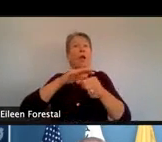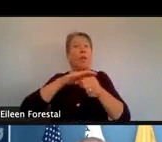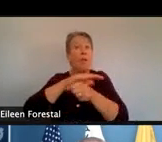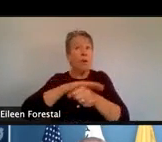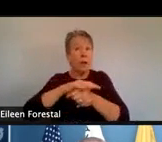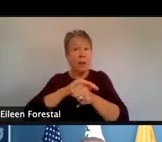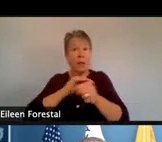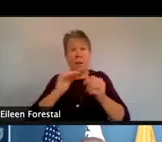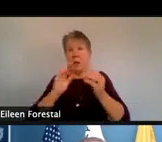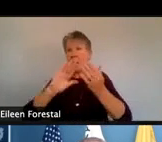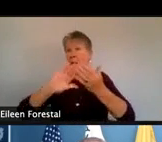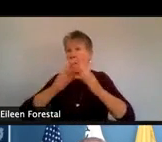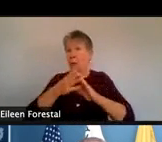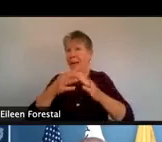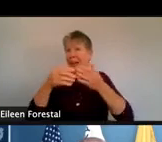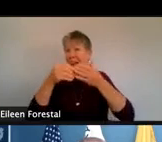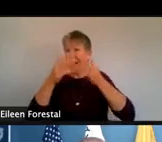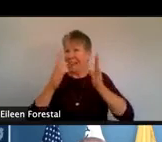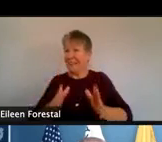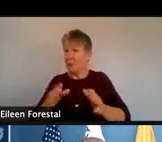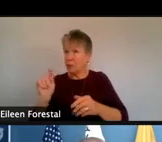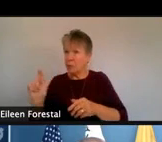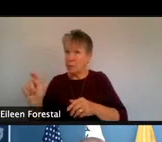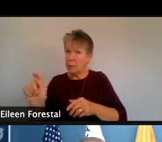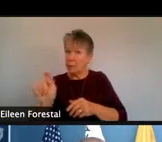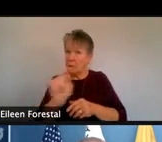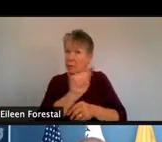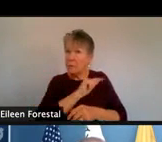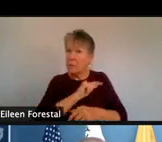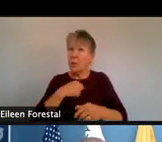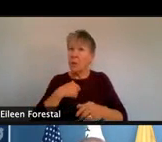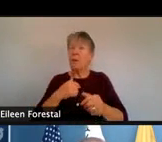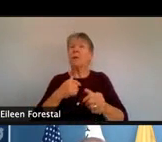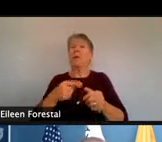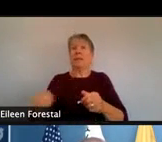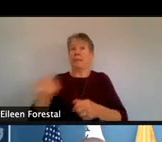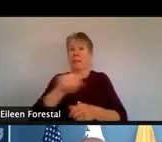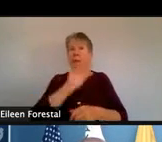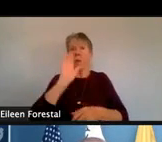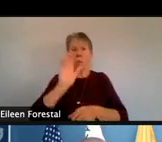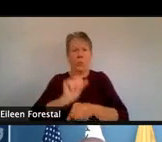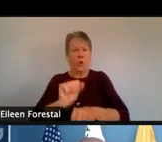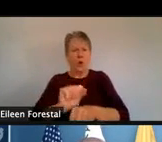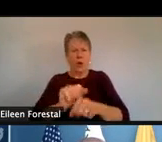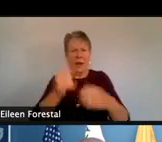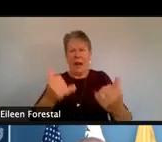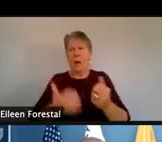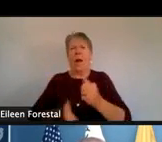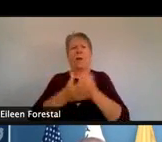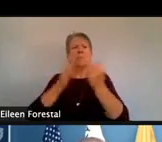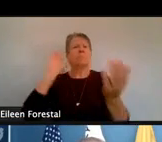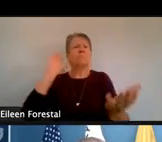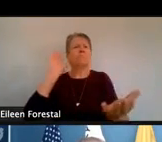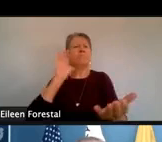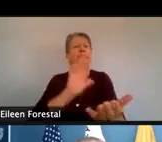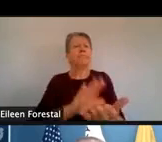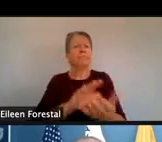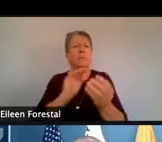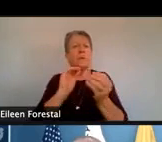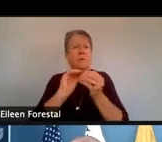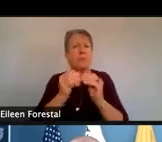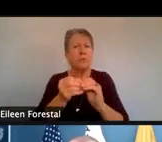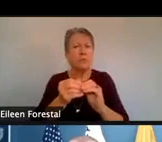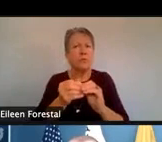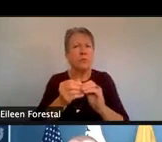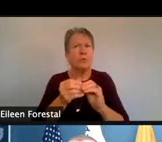that we've gotten largely, again, you don't declare victory, but we largely got through that flare-up. And that's a similar